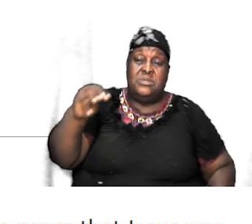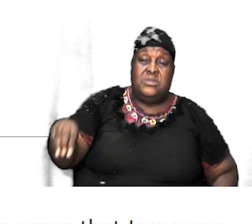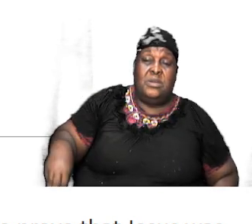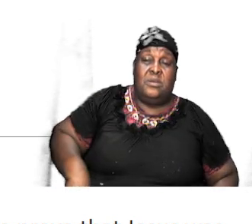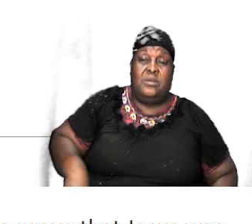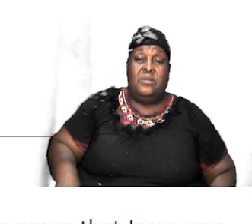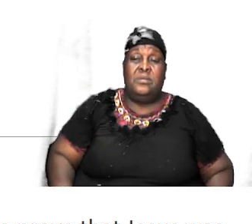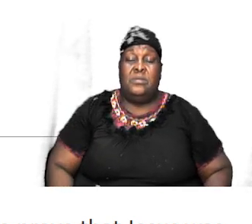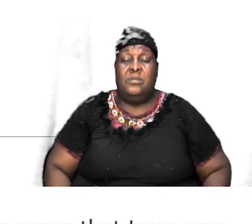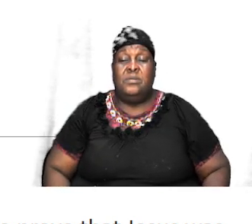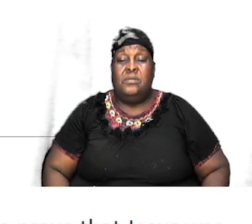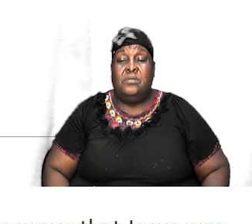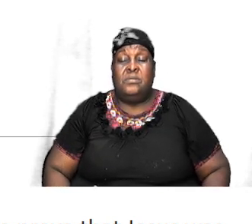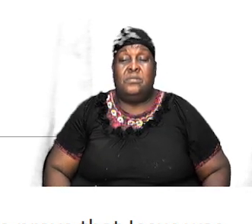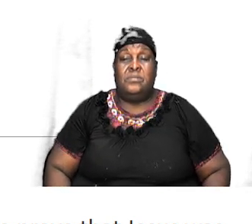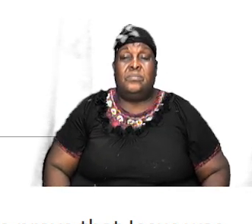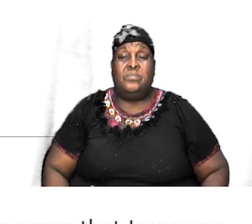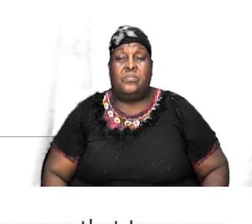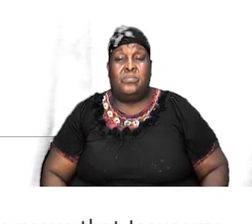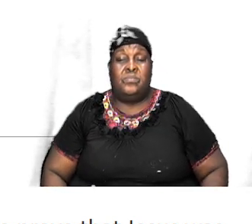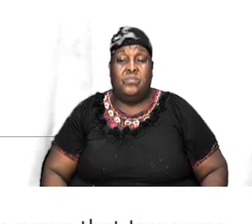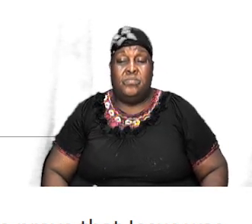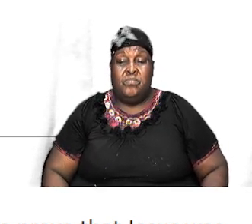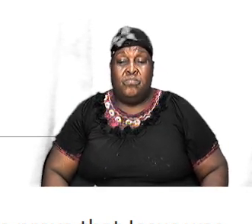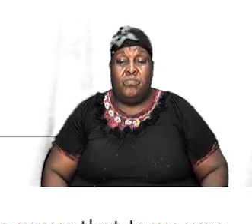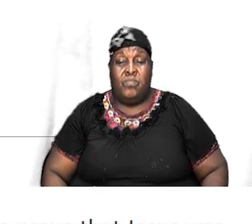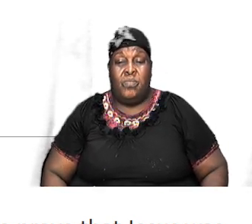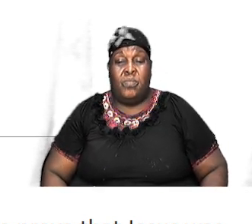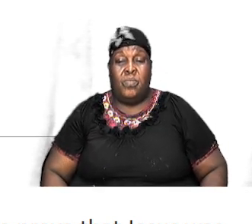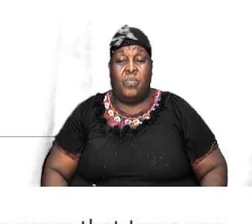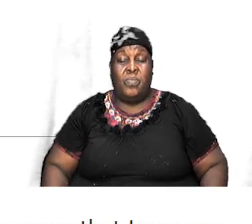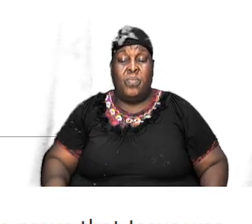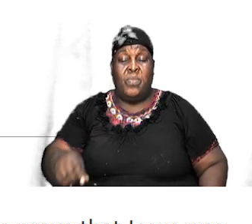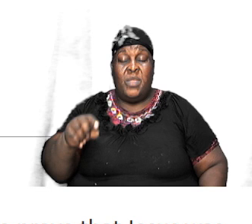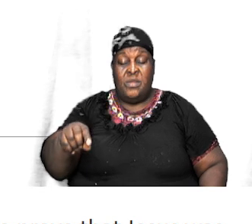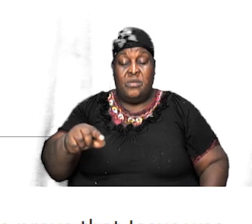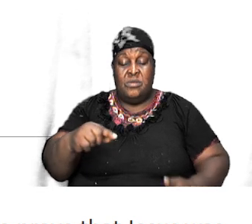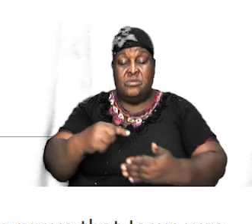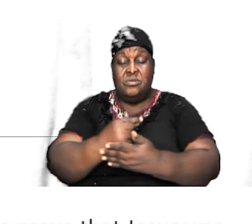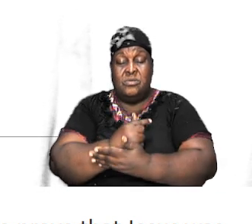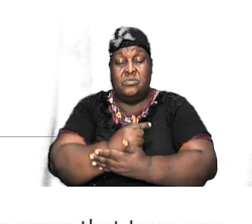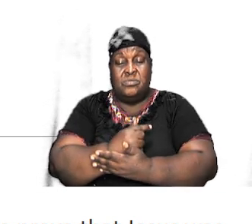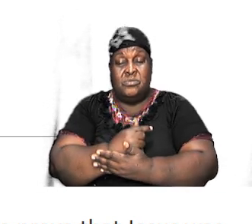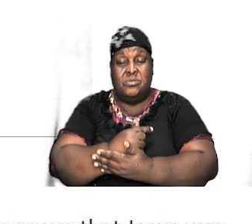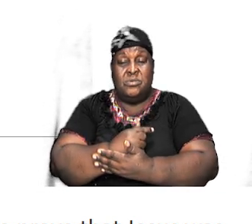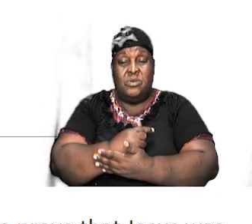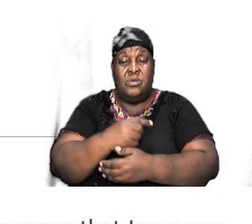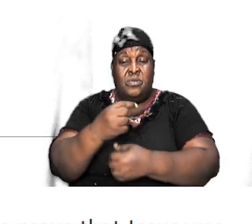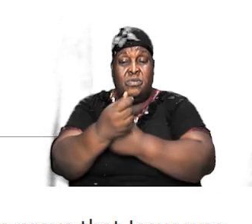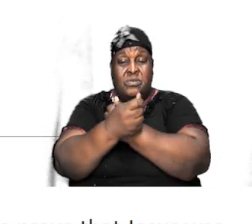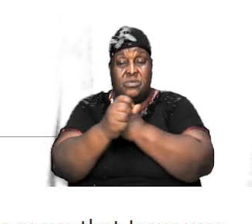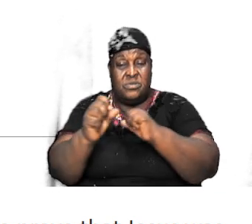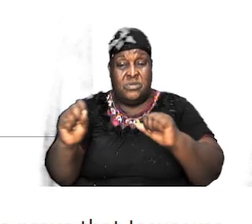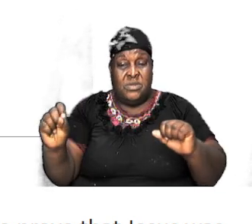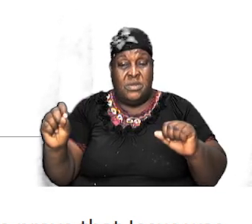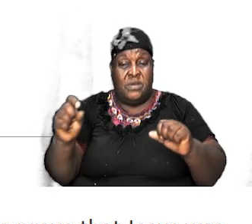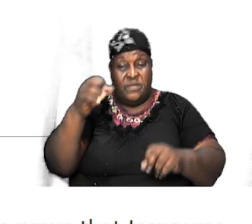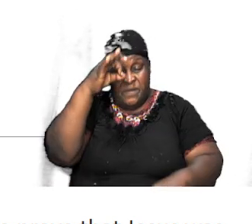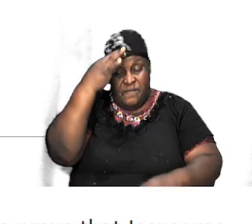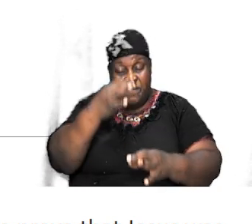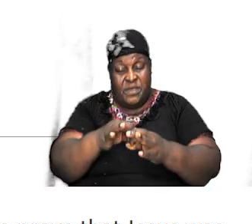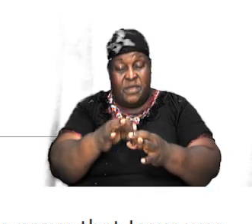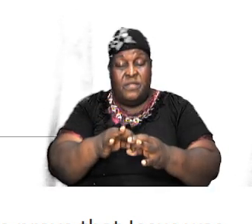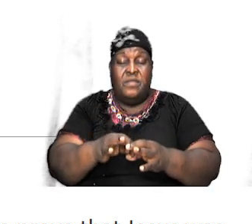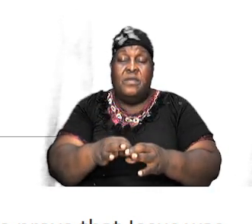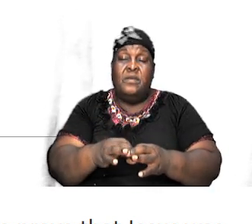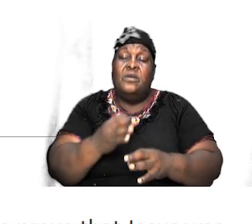It has been suggested that the immediate purpose of this gospel was to save the faith of Jewish Christians. So